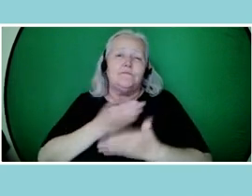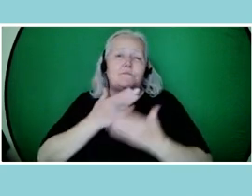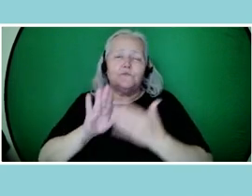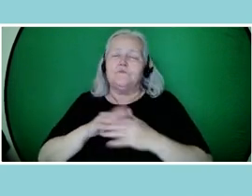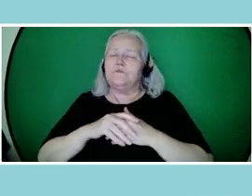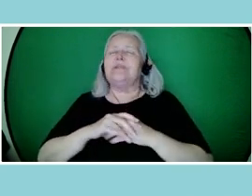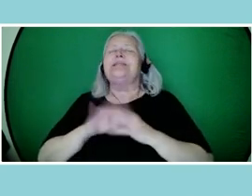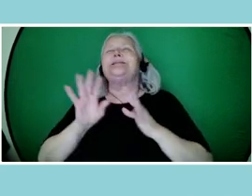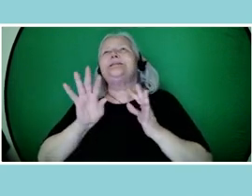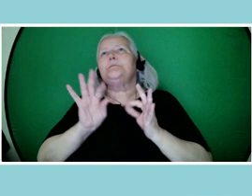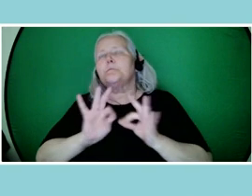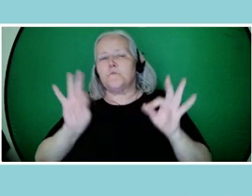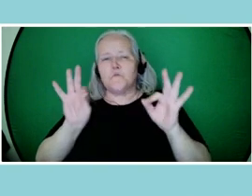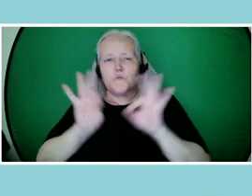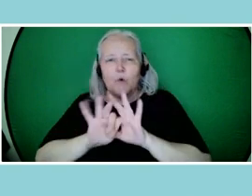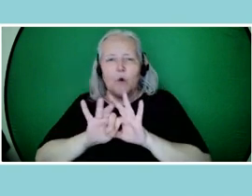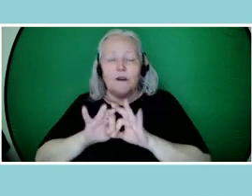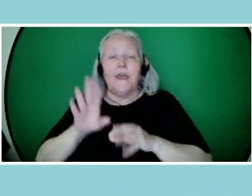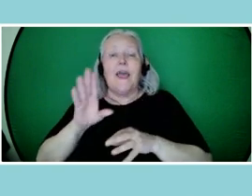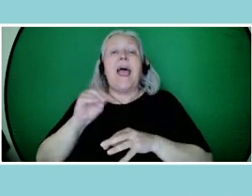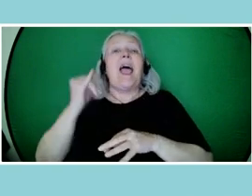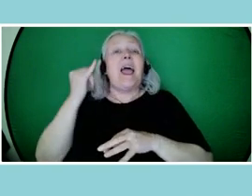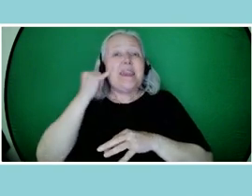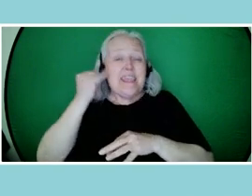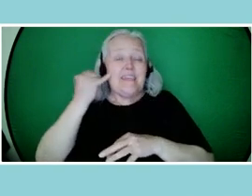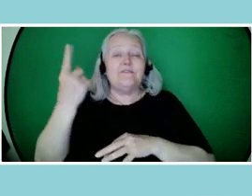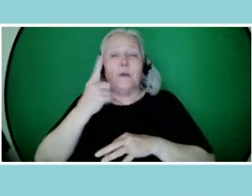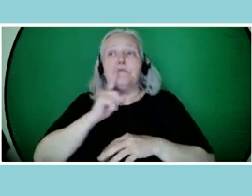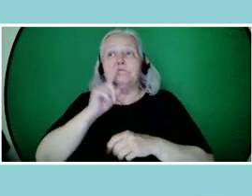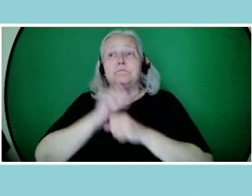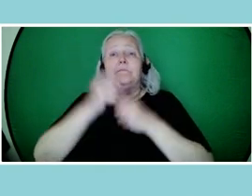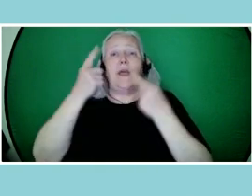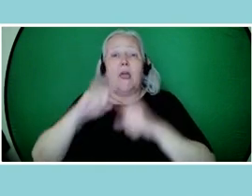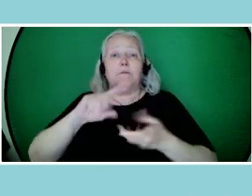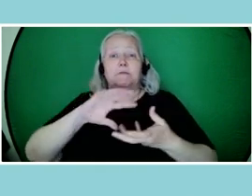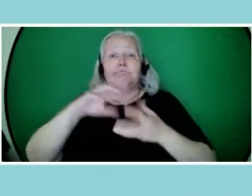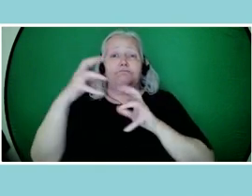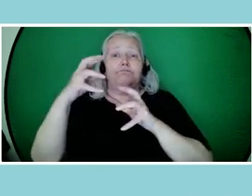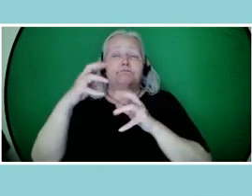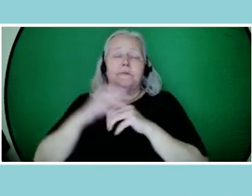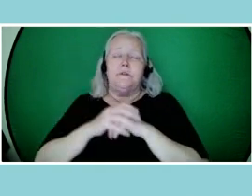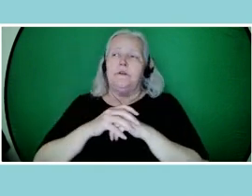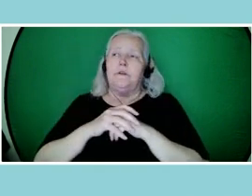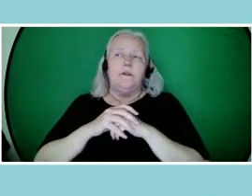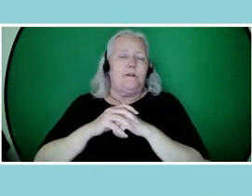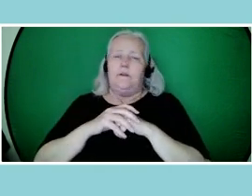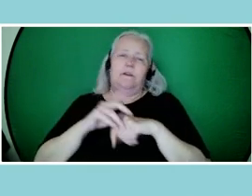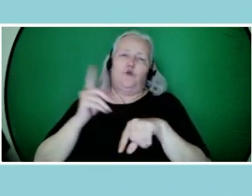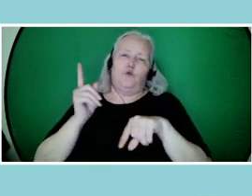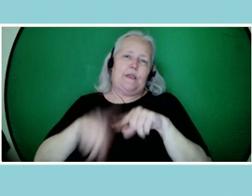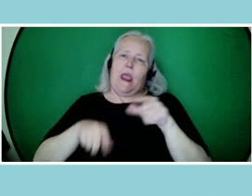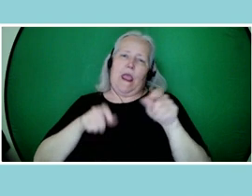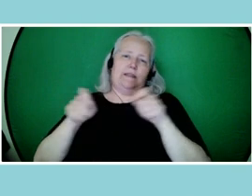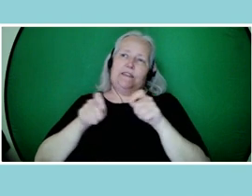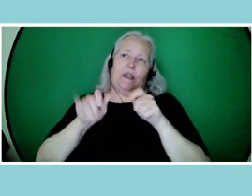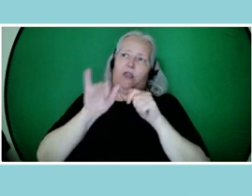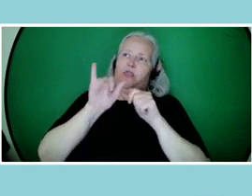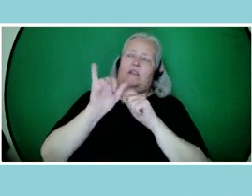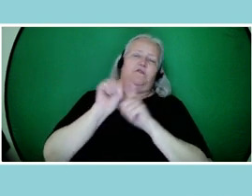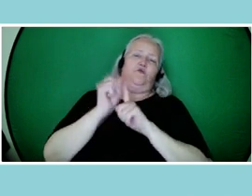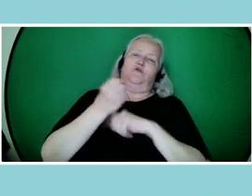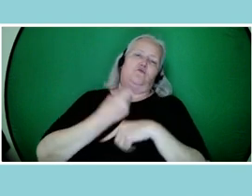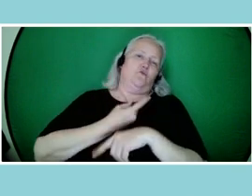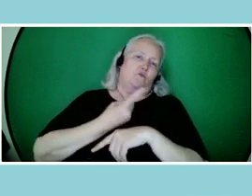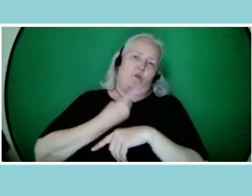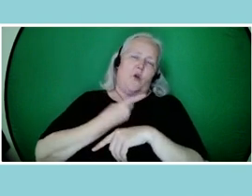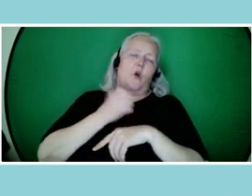if something does get out of hand, you're not going to be able to handle it yourself. So make sure that you're